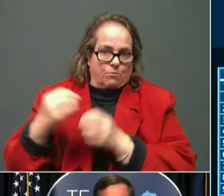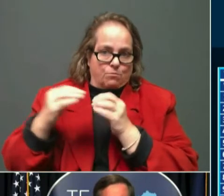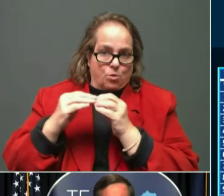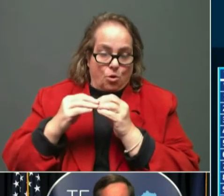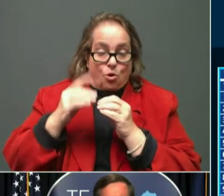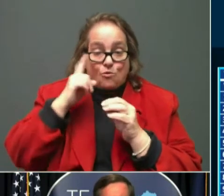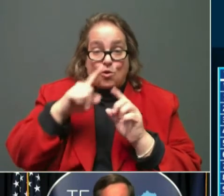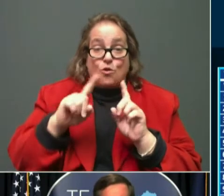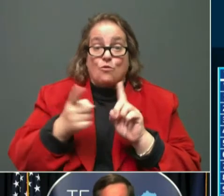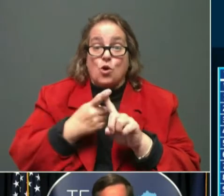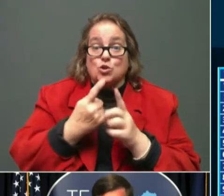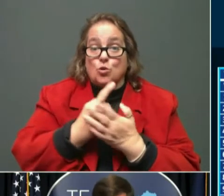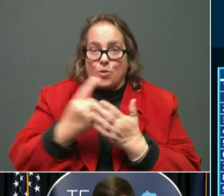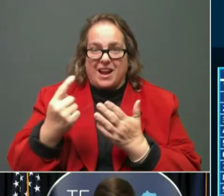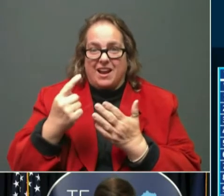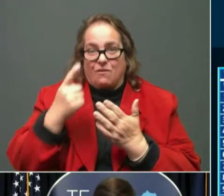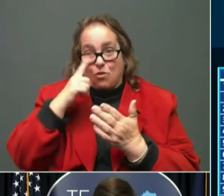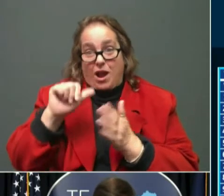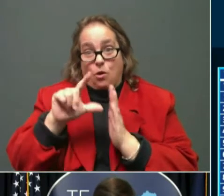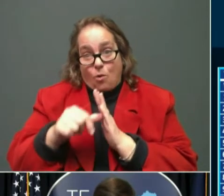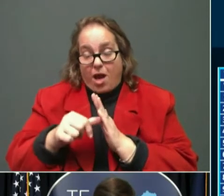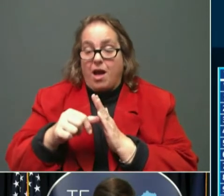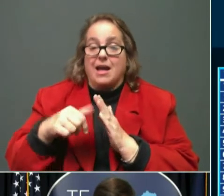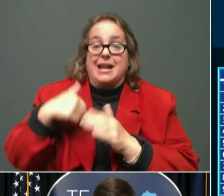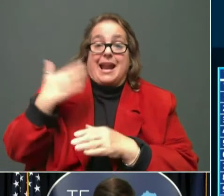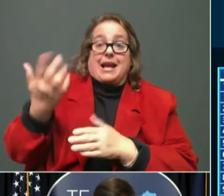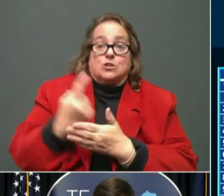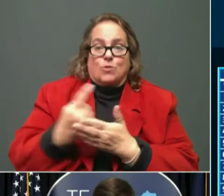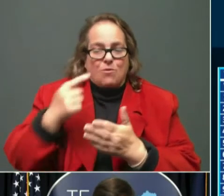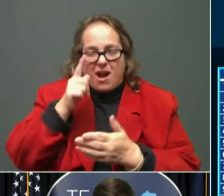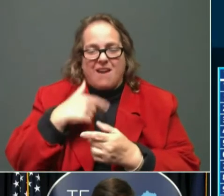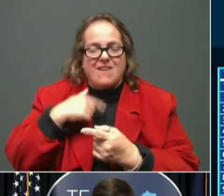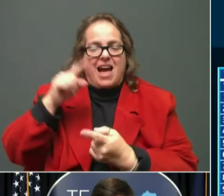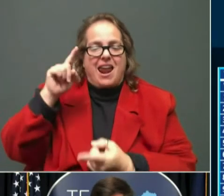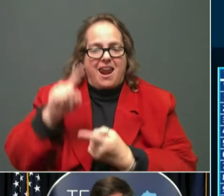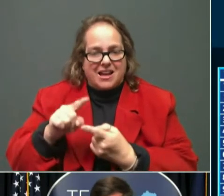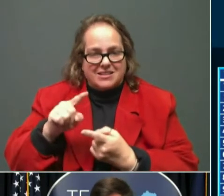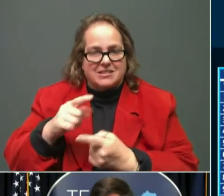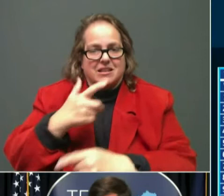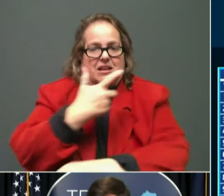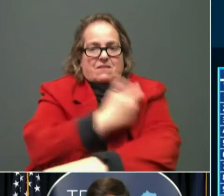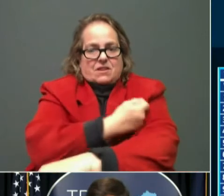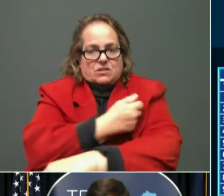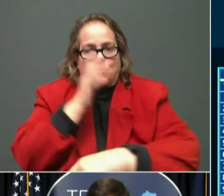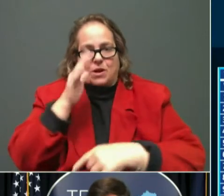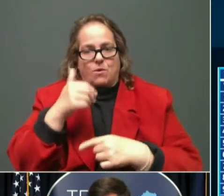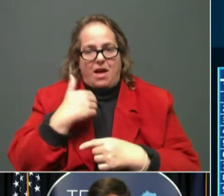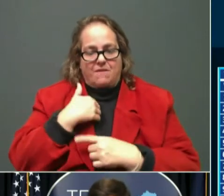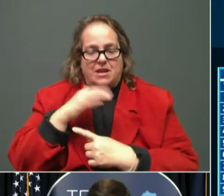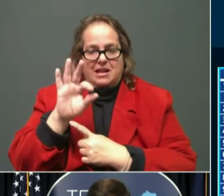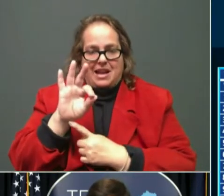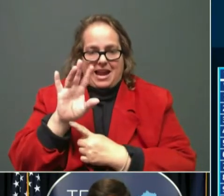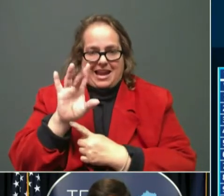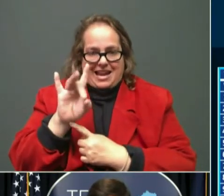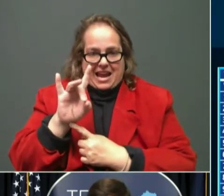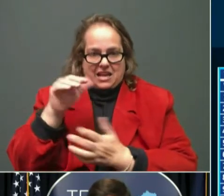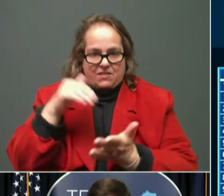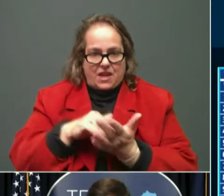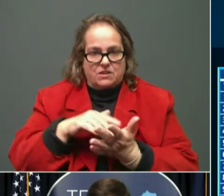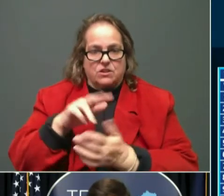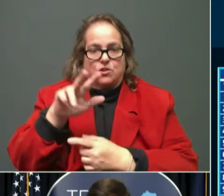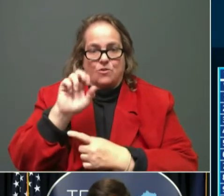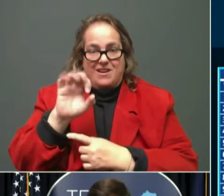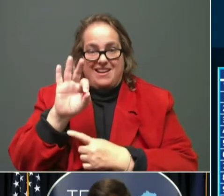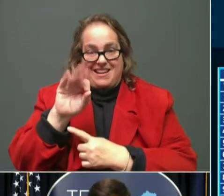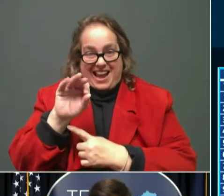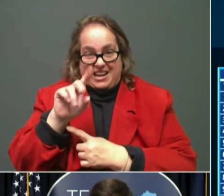have less this next week than in the last one. We're going to have 98,390 doses. But